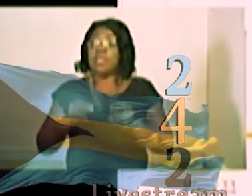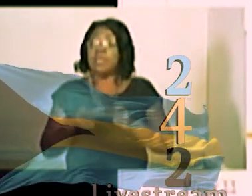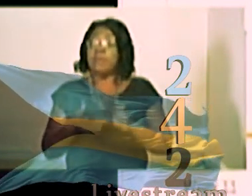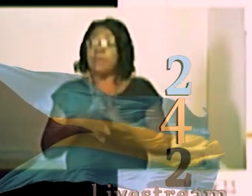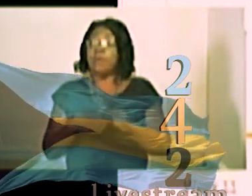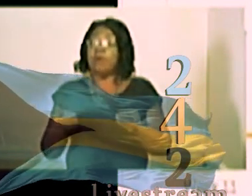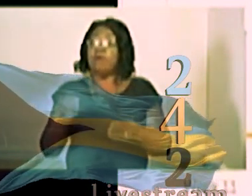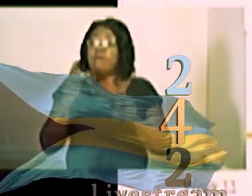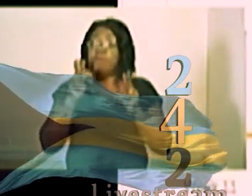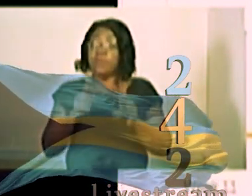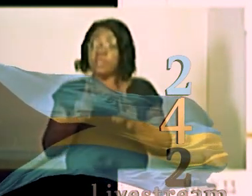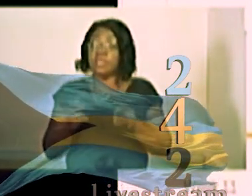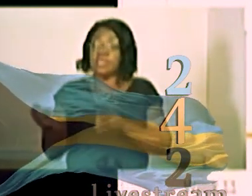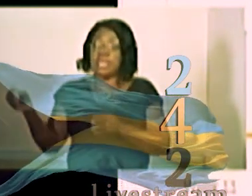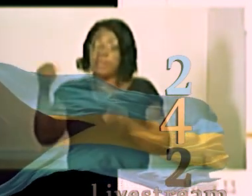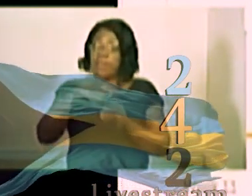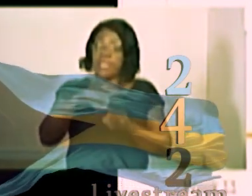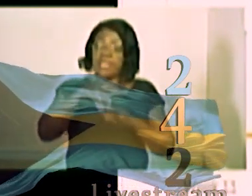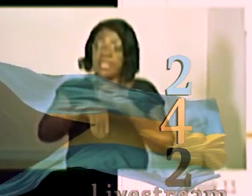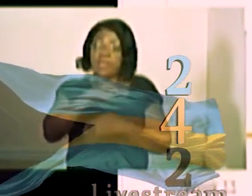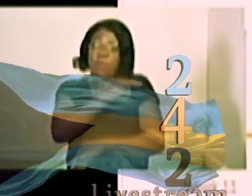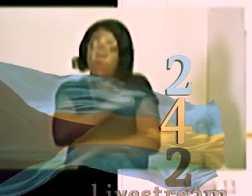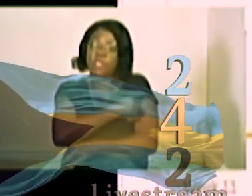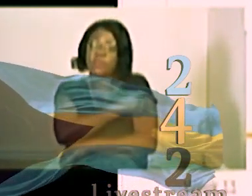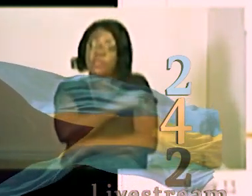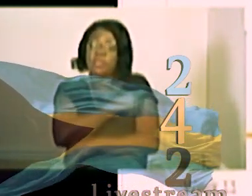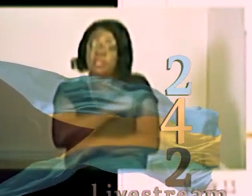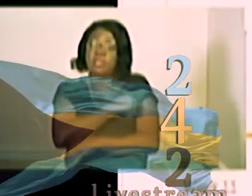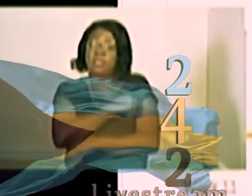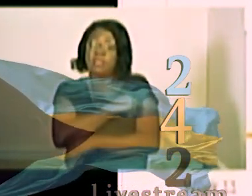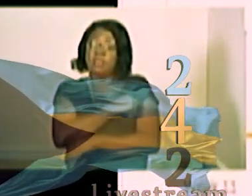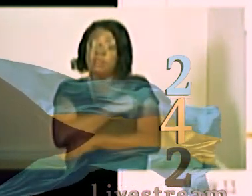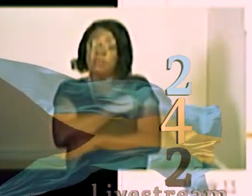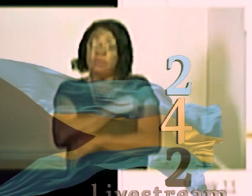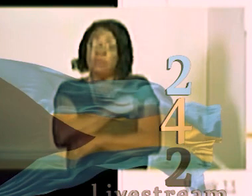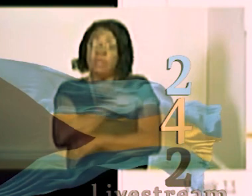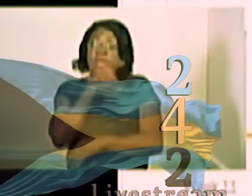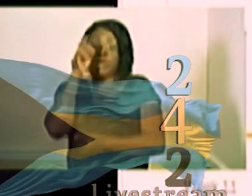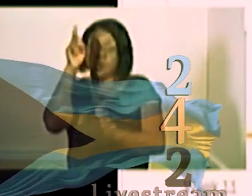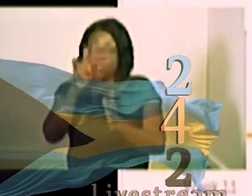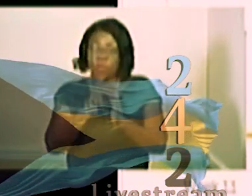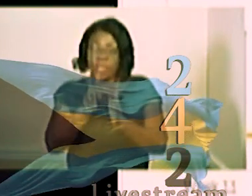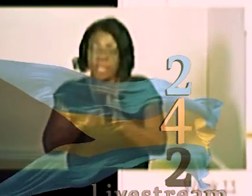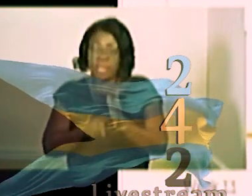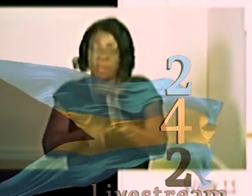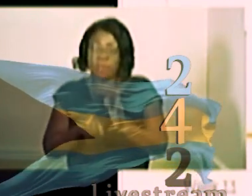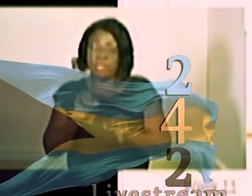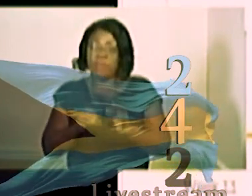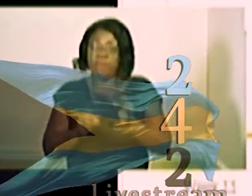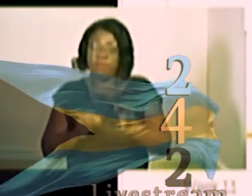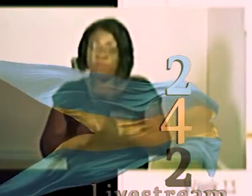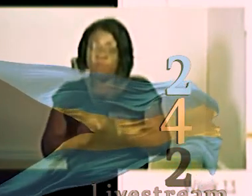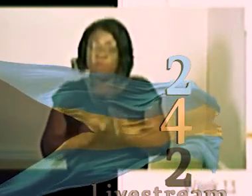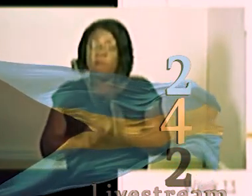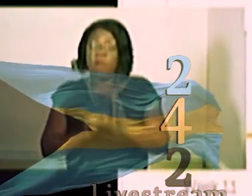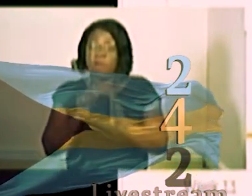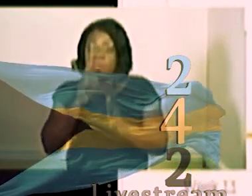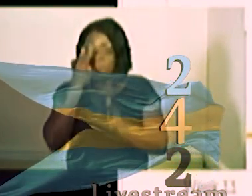of cases admitted to hospital has decreased if you follow the